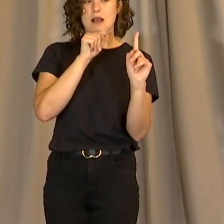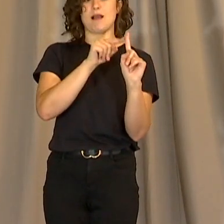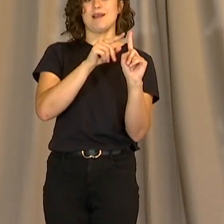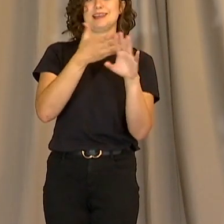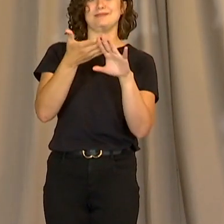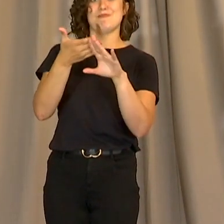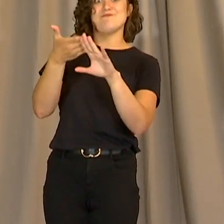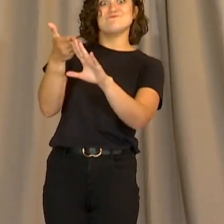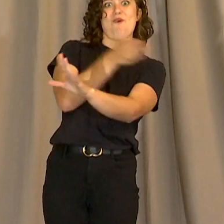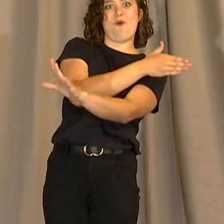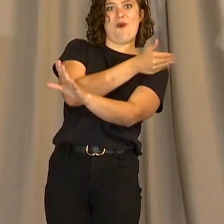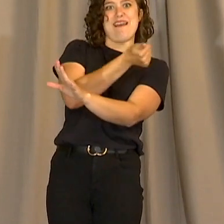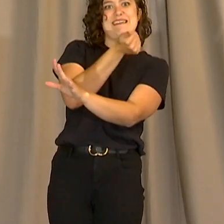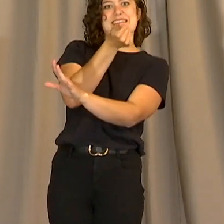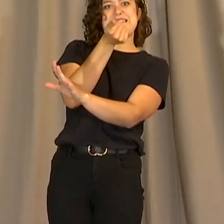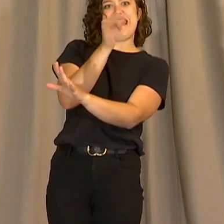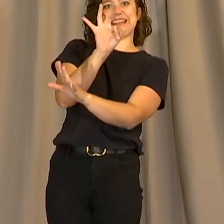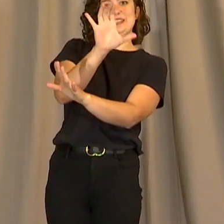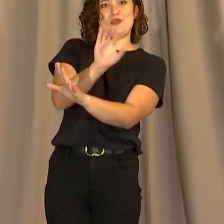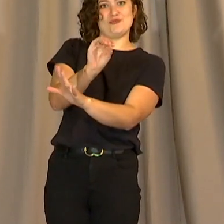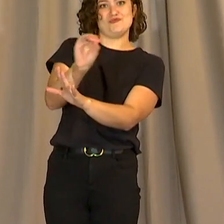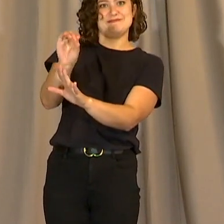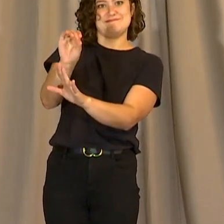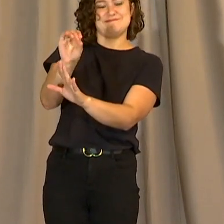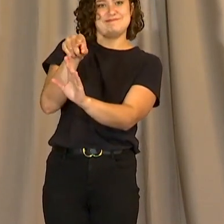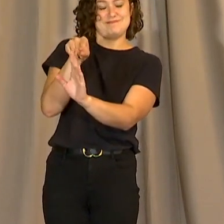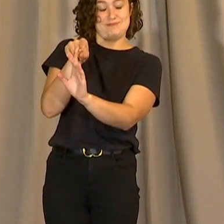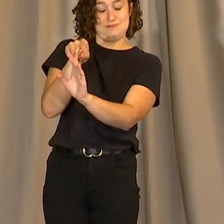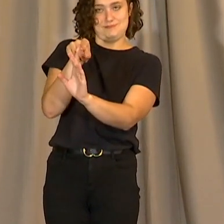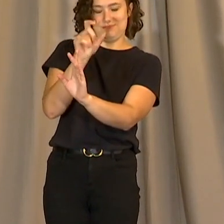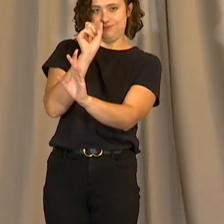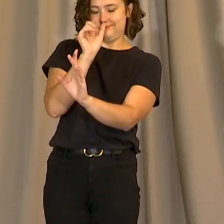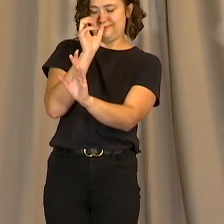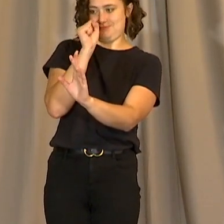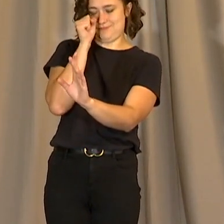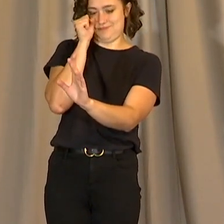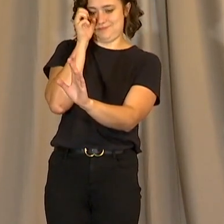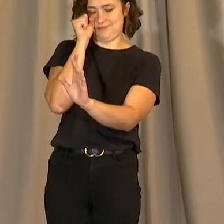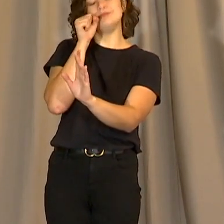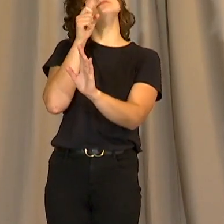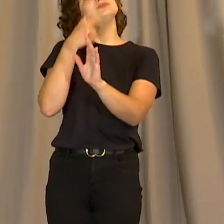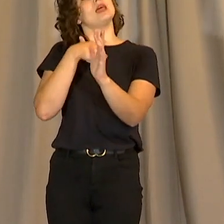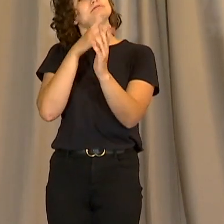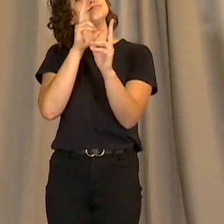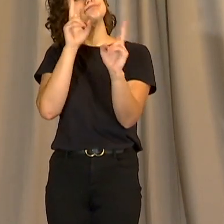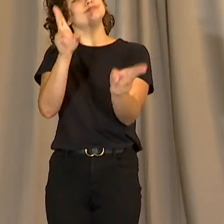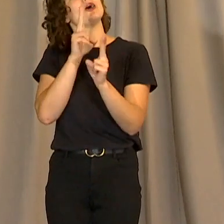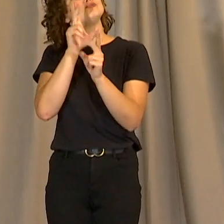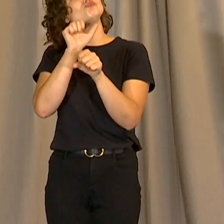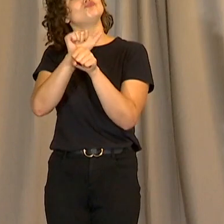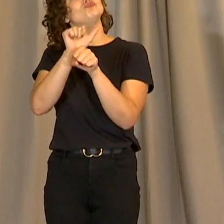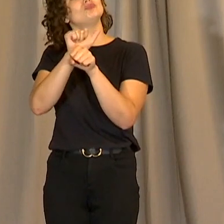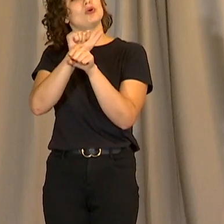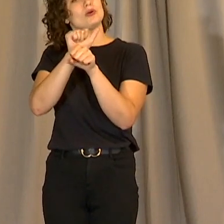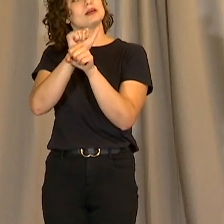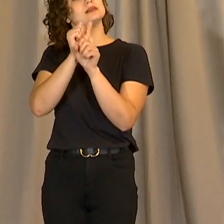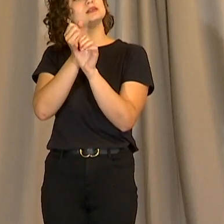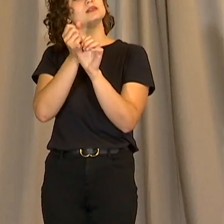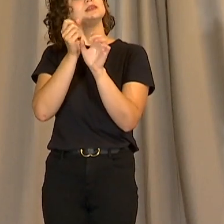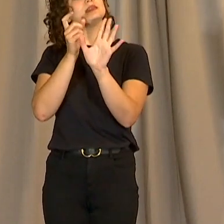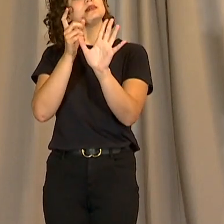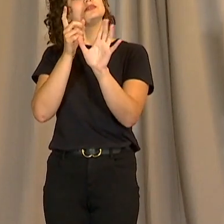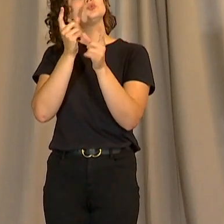the work, again, so honored to do with MDE and the Confederation of Michigan Tribal Ed Directors was to create Mondonganin,